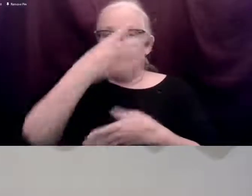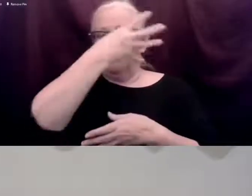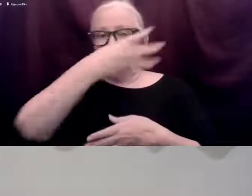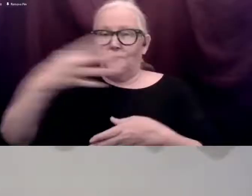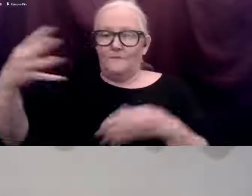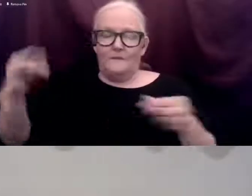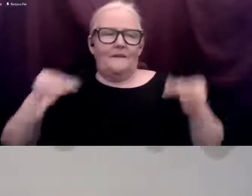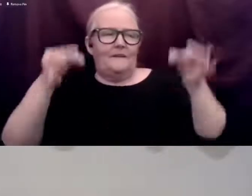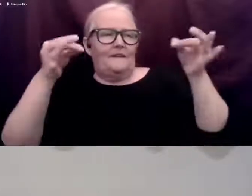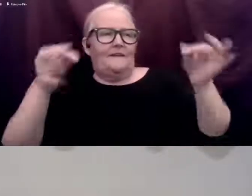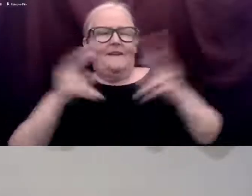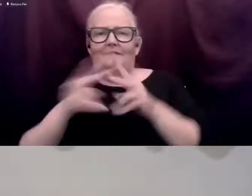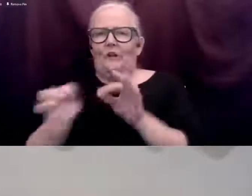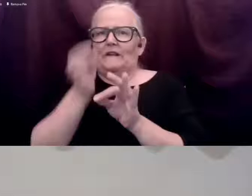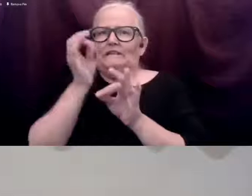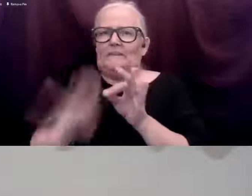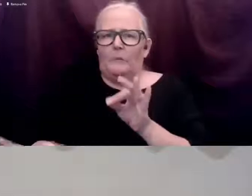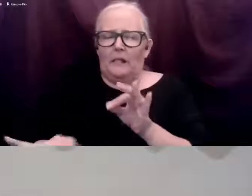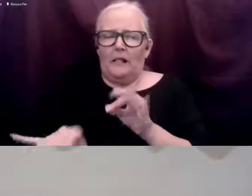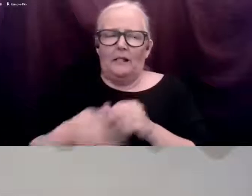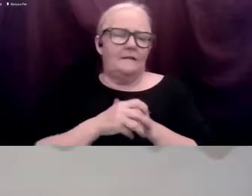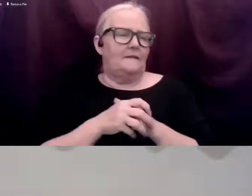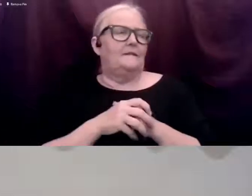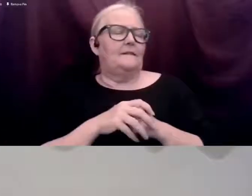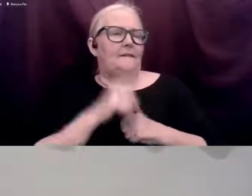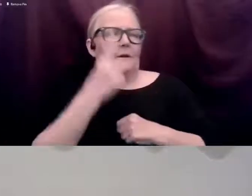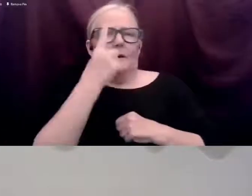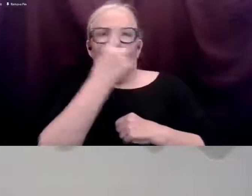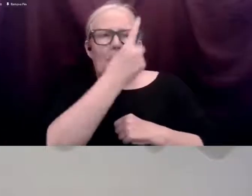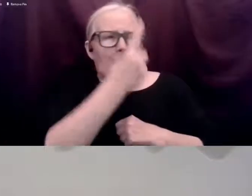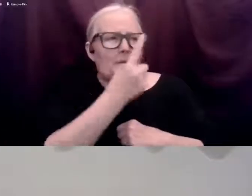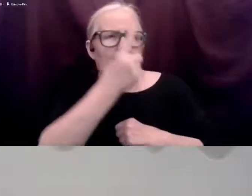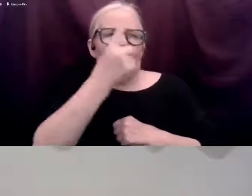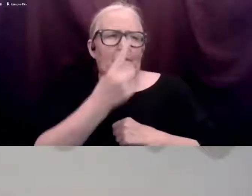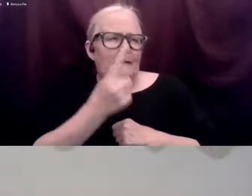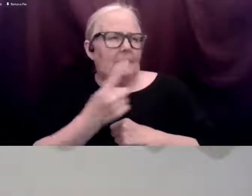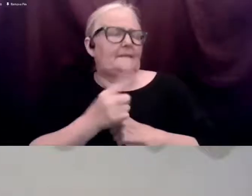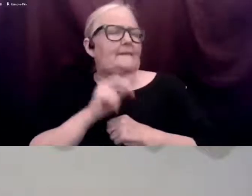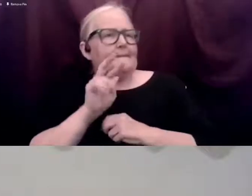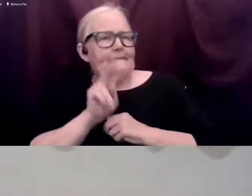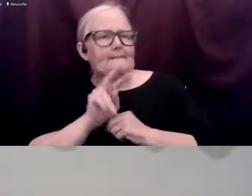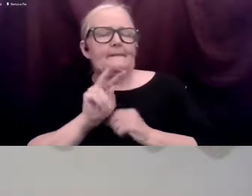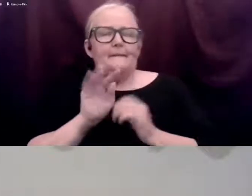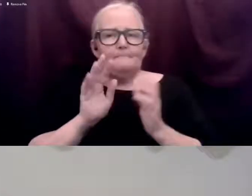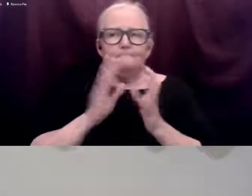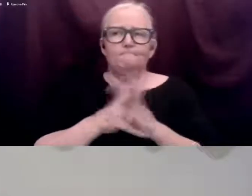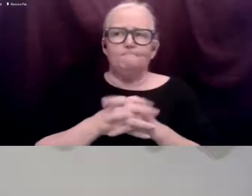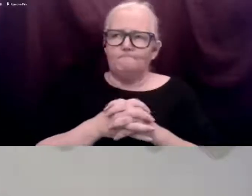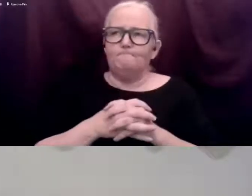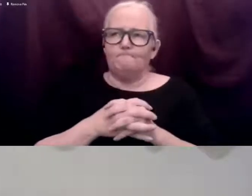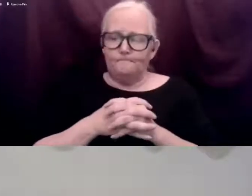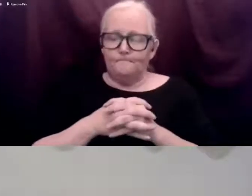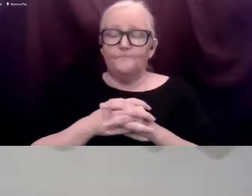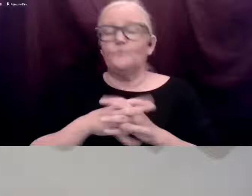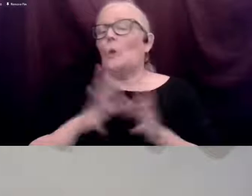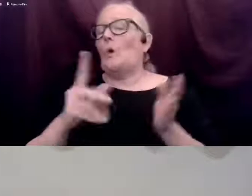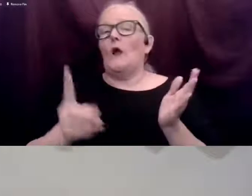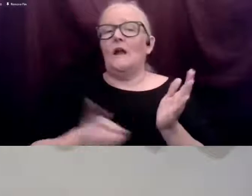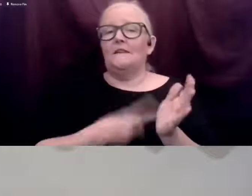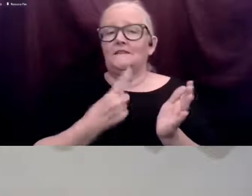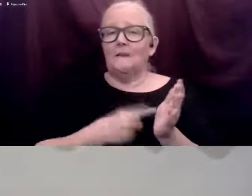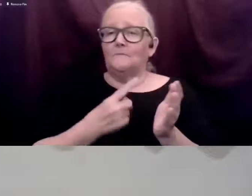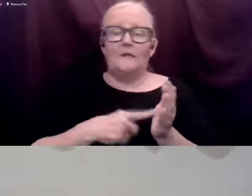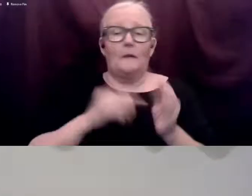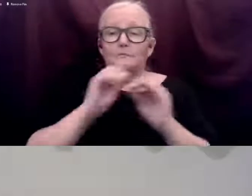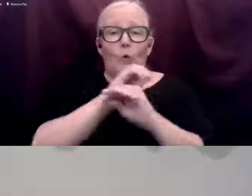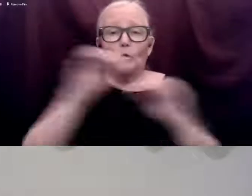has only the melody and no piano part there. In other cases, no music is printed, and we have just lyrics, and she can